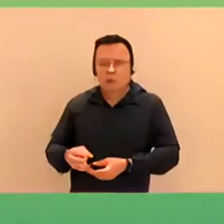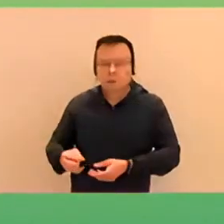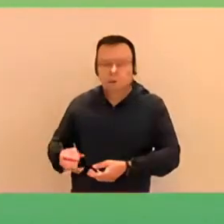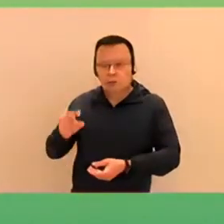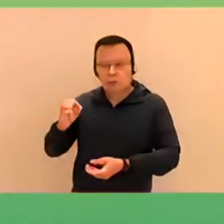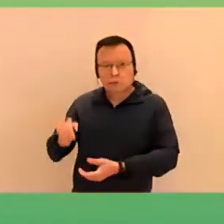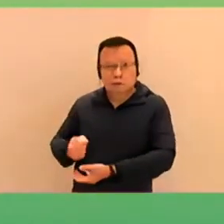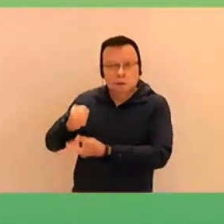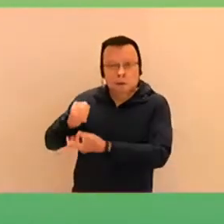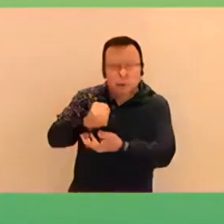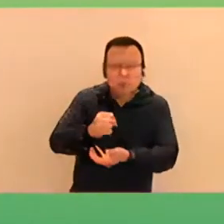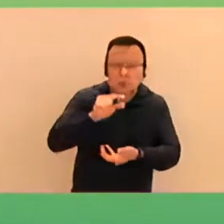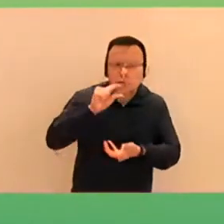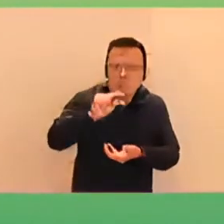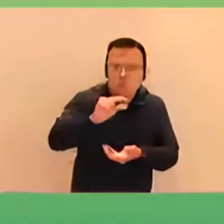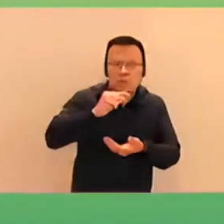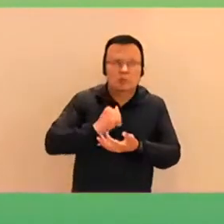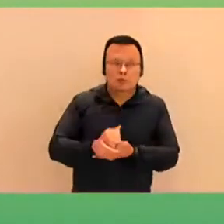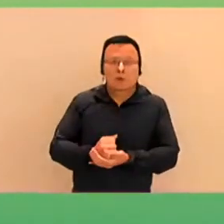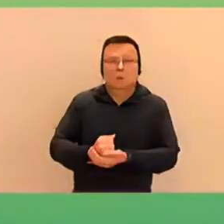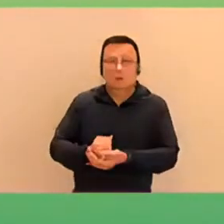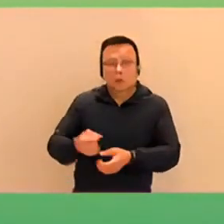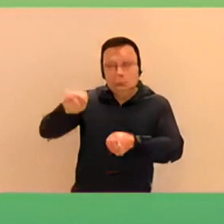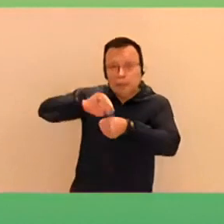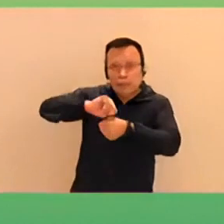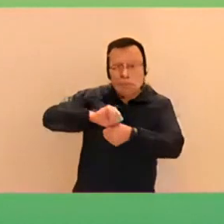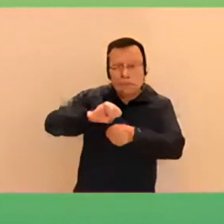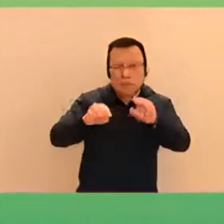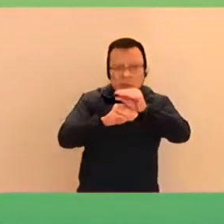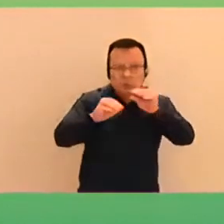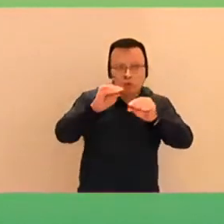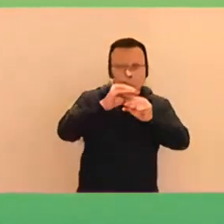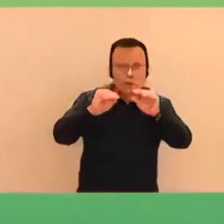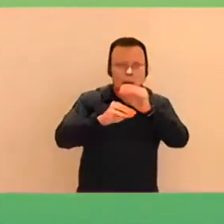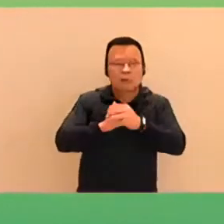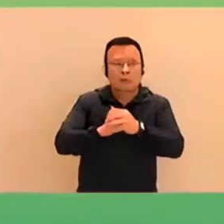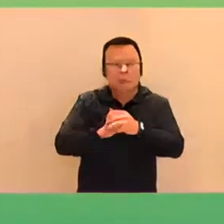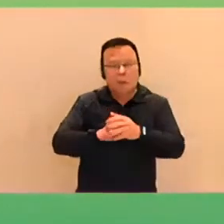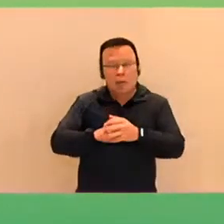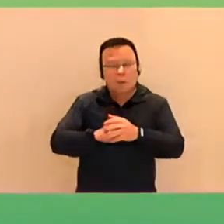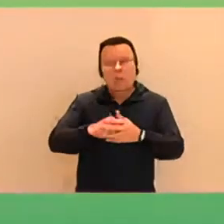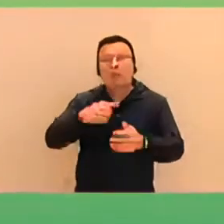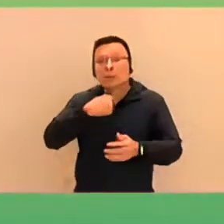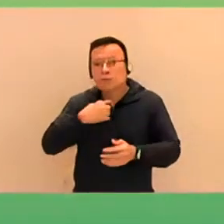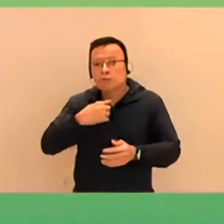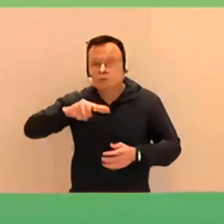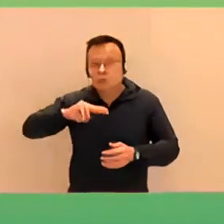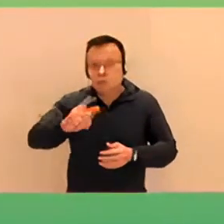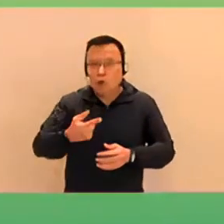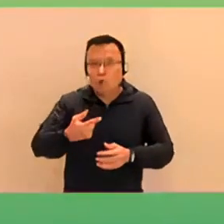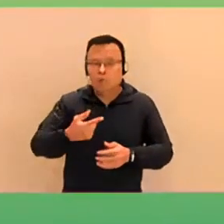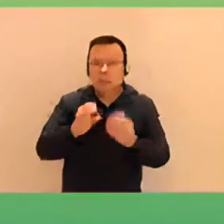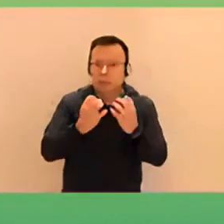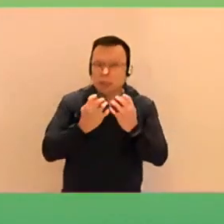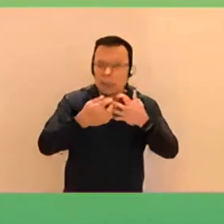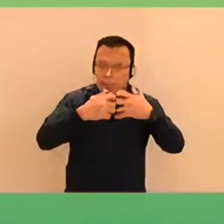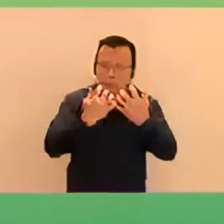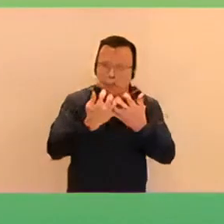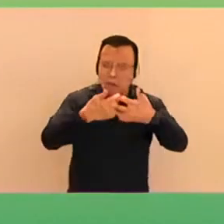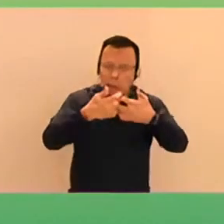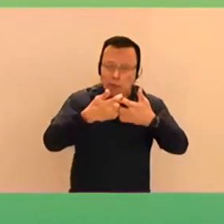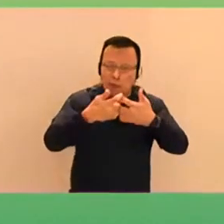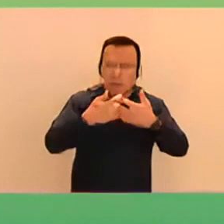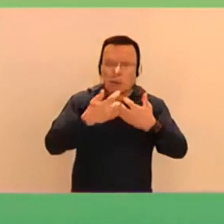But retrofitting, you do need to change the pumps or to change the chillers, whatever. So we always believe that's the